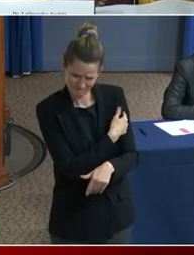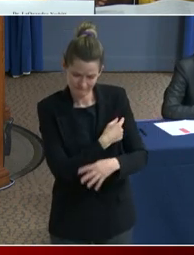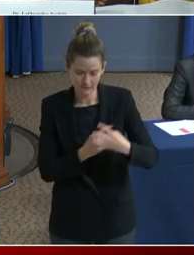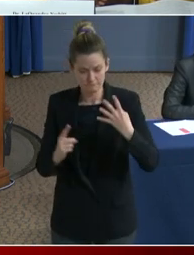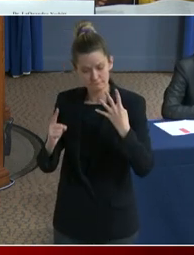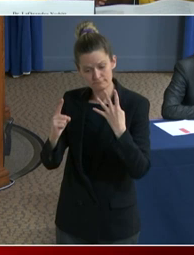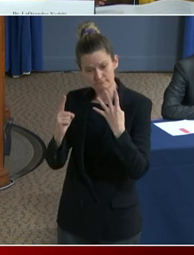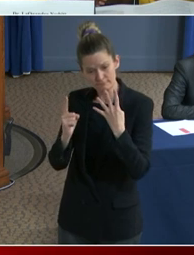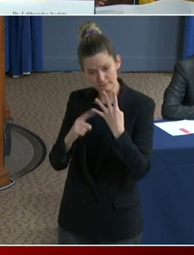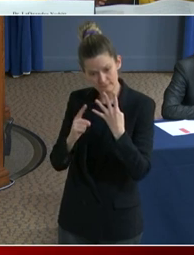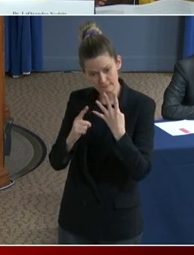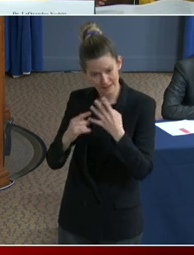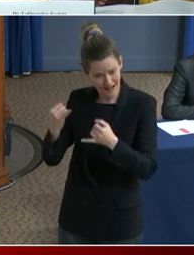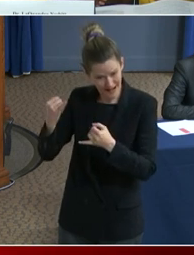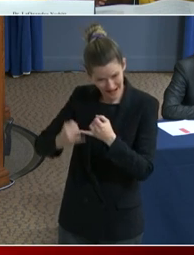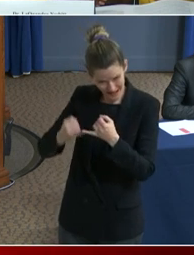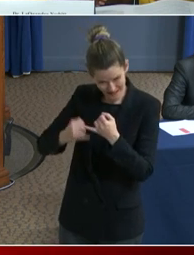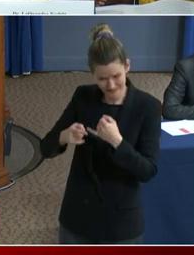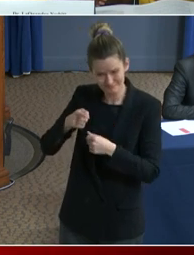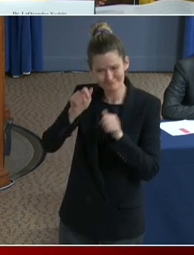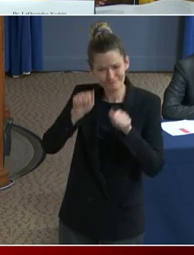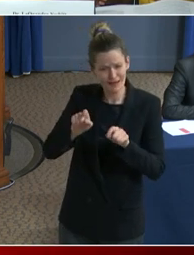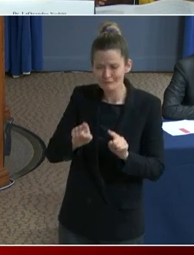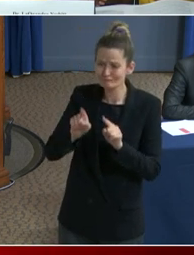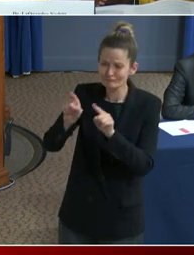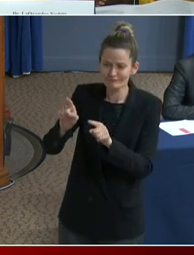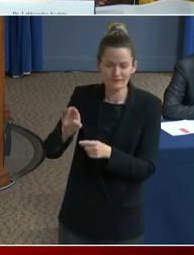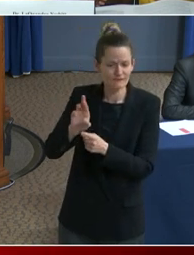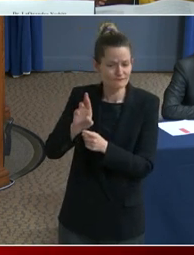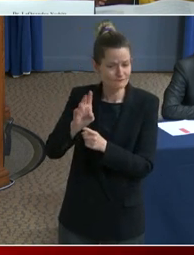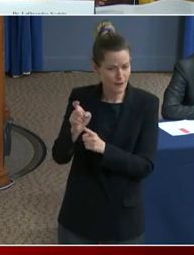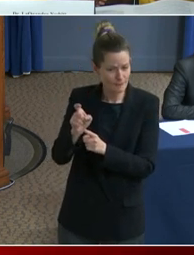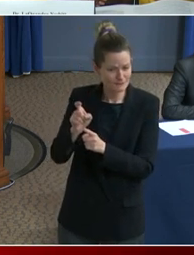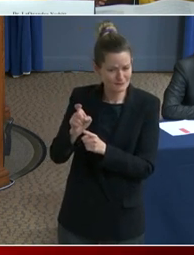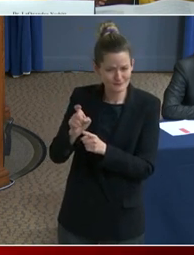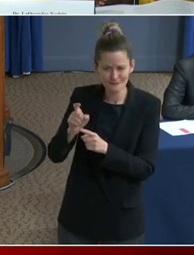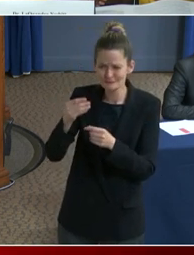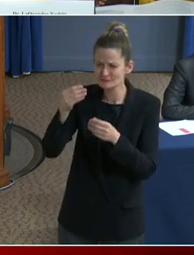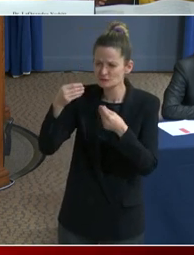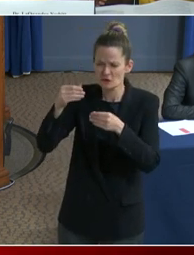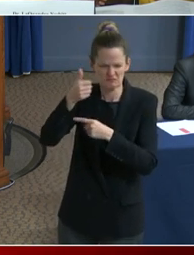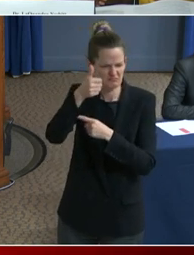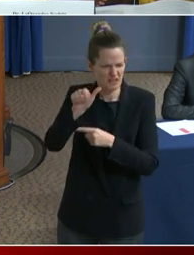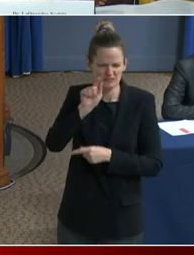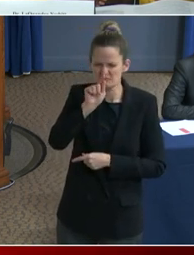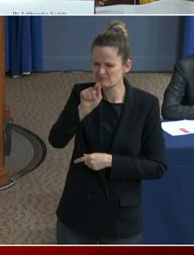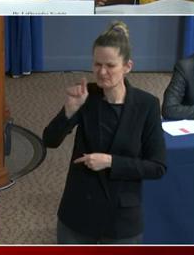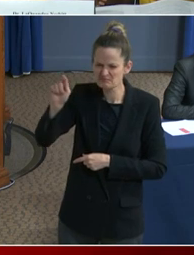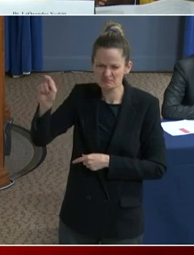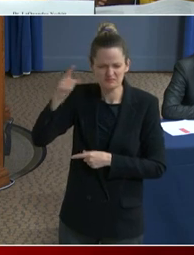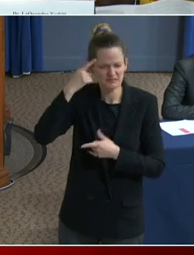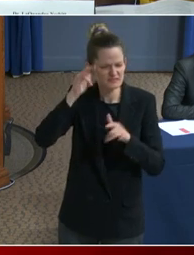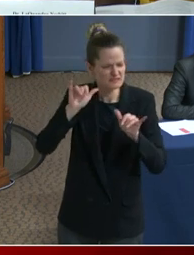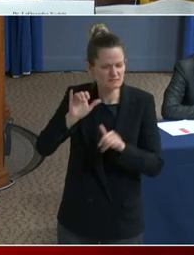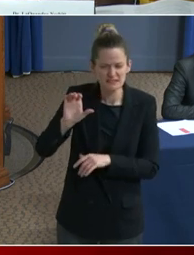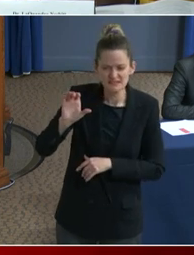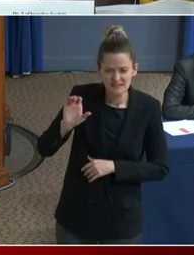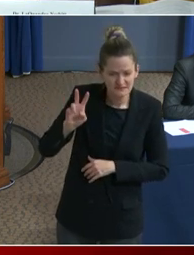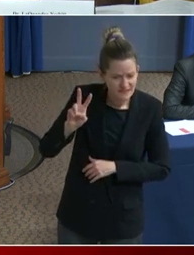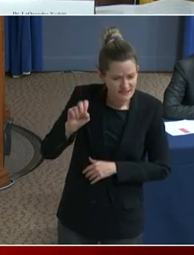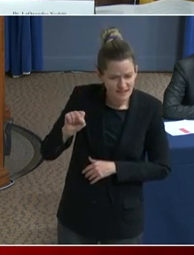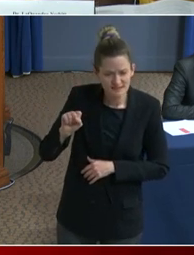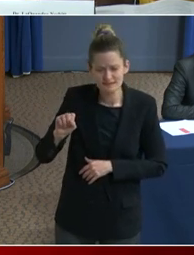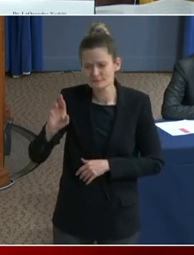at several of the pharmacy retail locations throughout the district at any site listed on vaccines.gov. So plenty